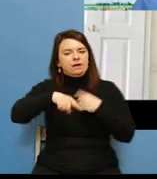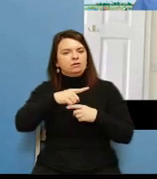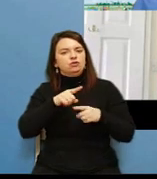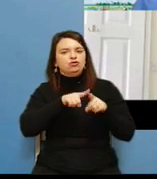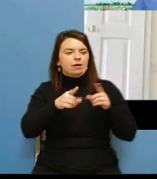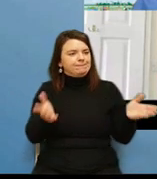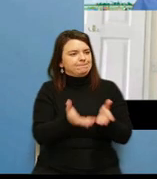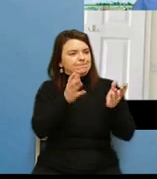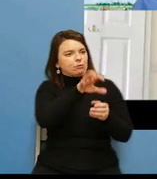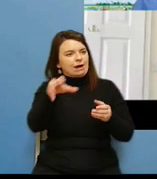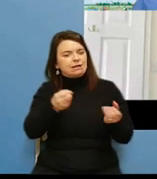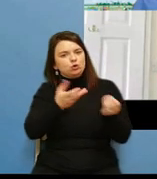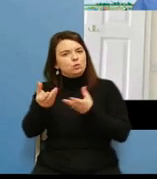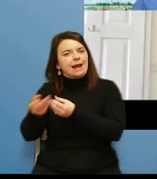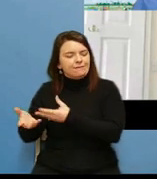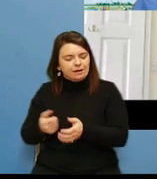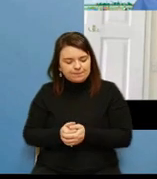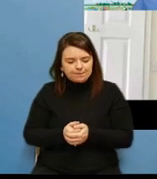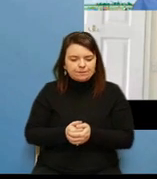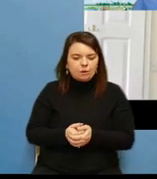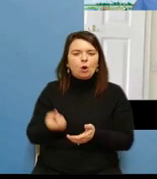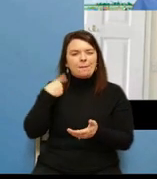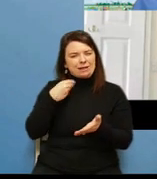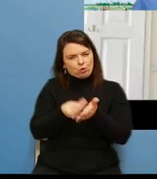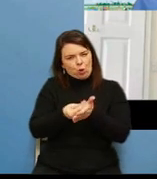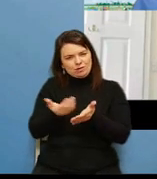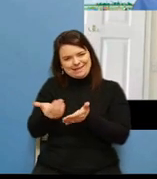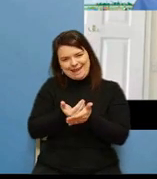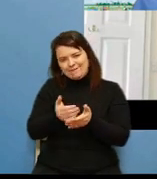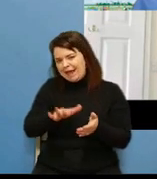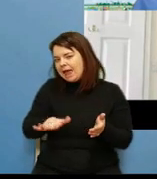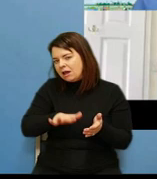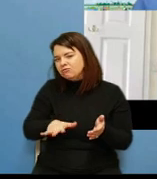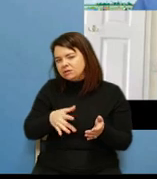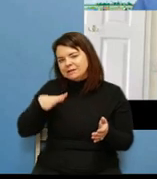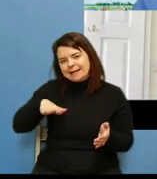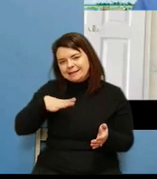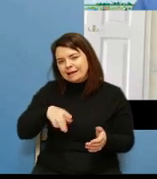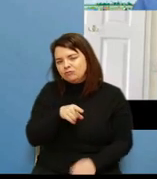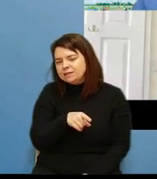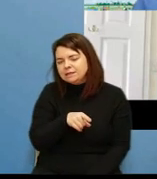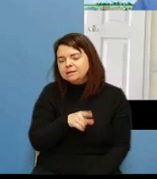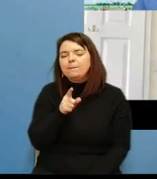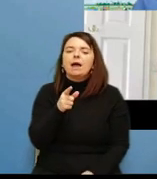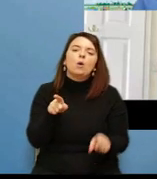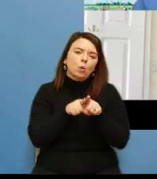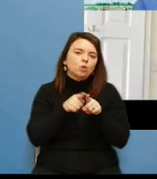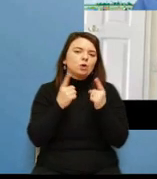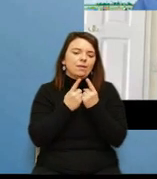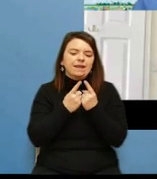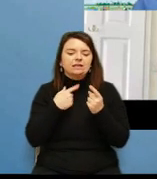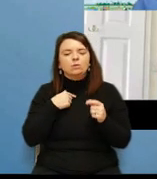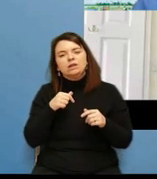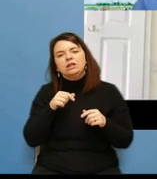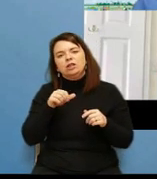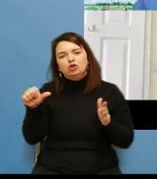to get practices to deliver these. There is a move back to some cost saving areas because that is necessary,